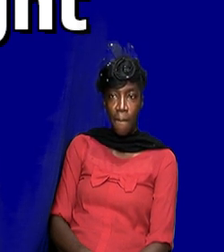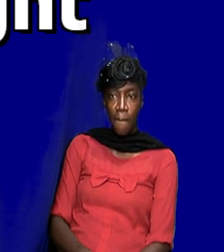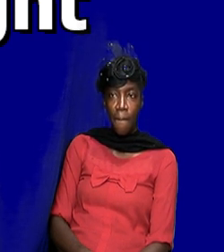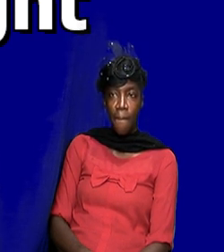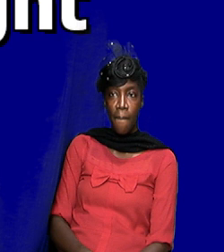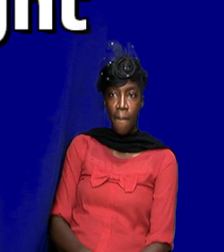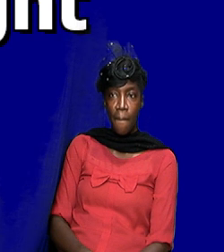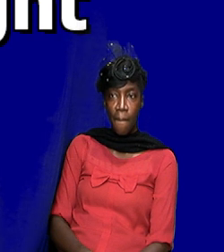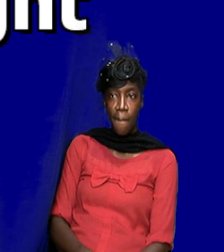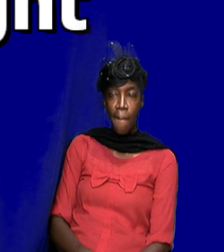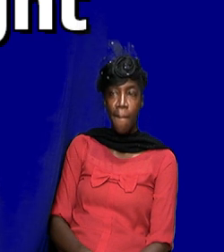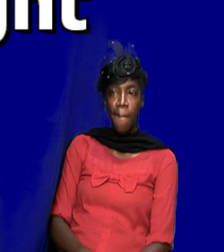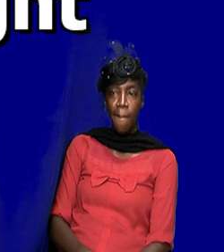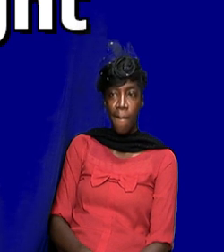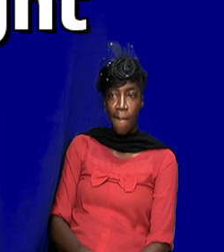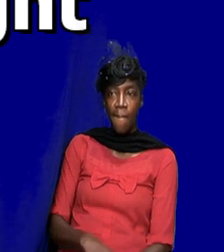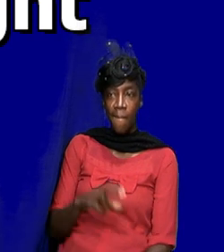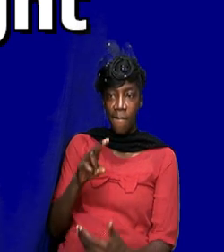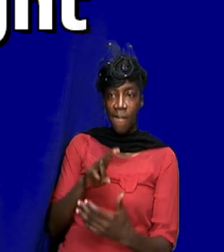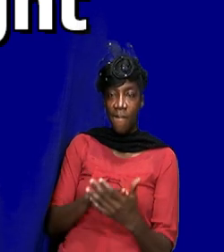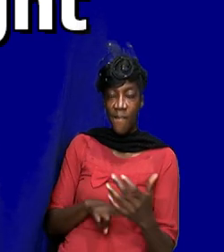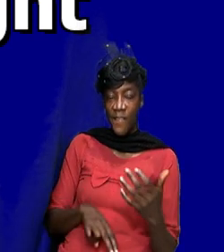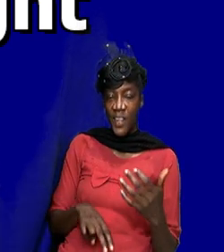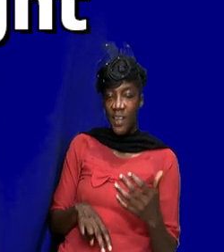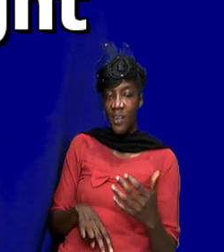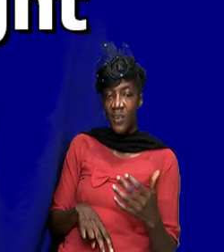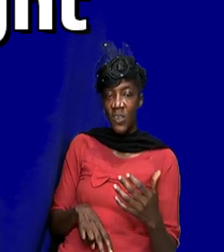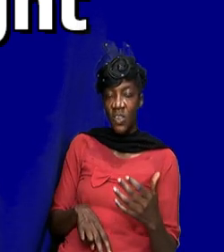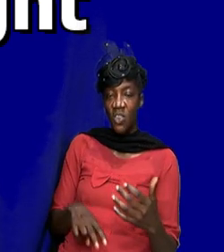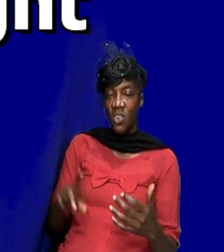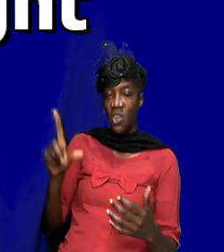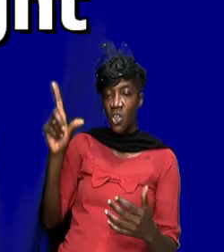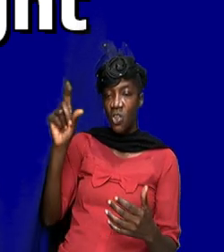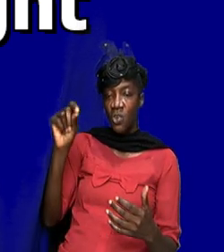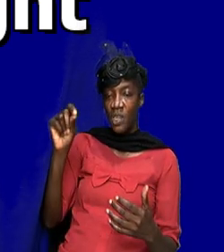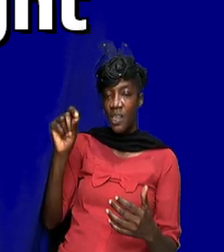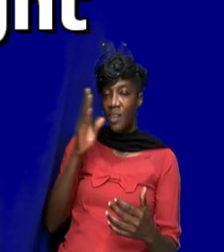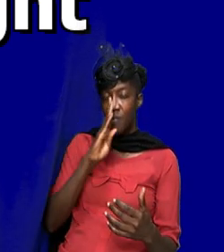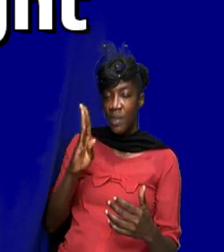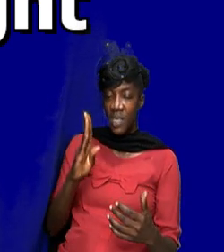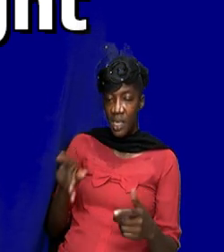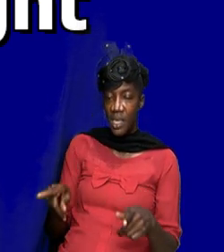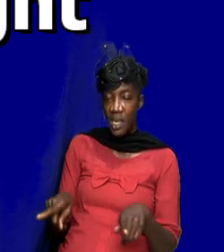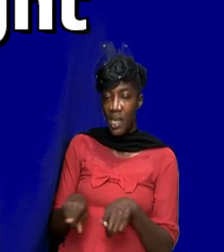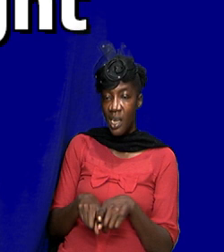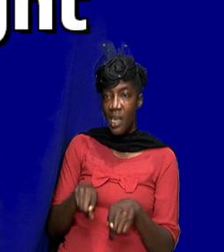Verse 20, that we may also be like all the nations,